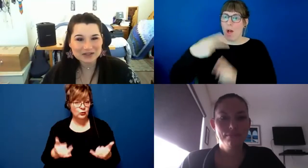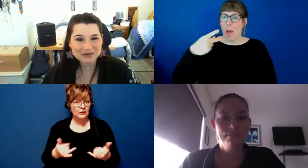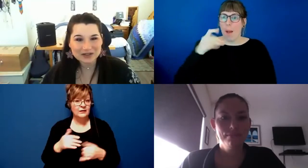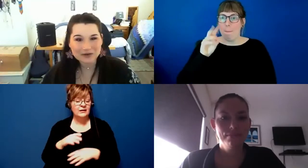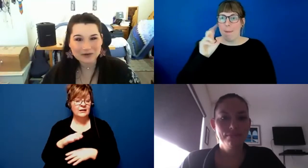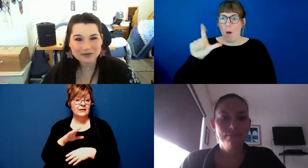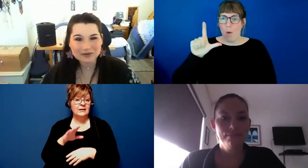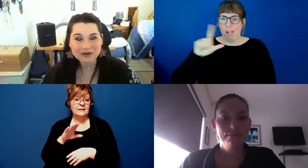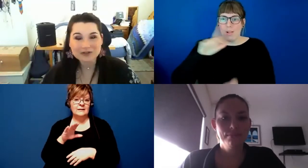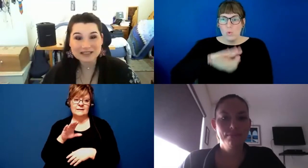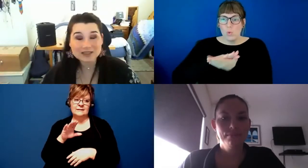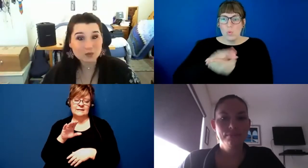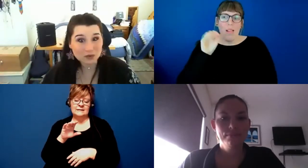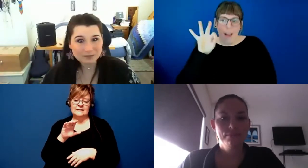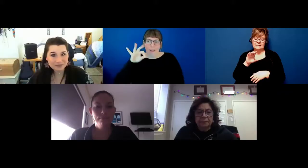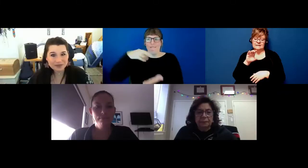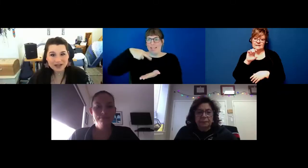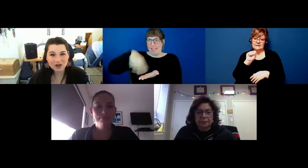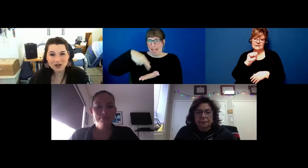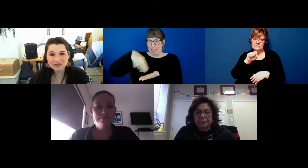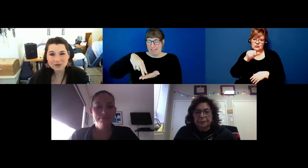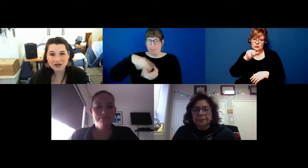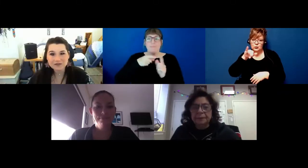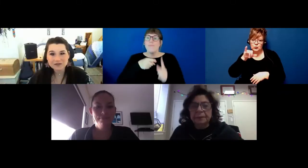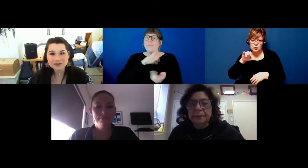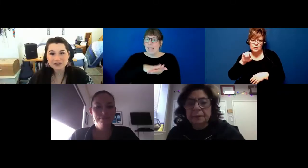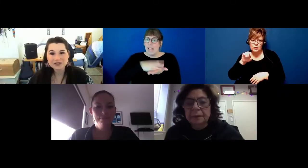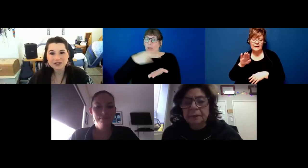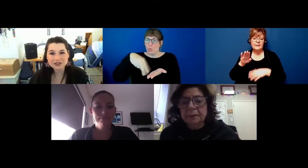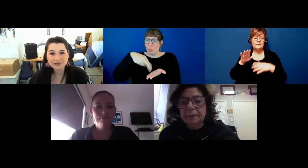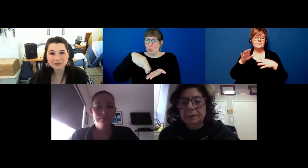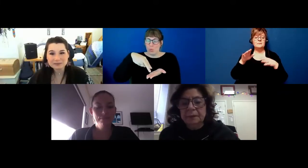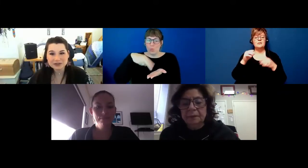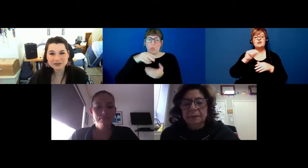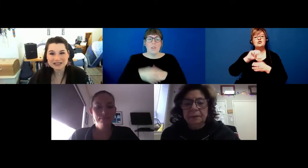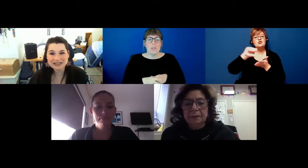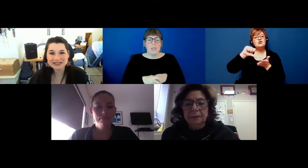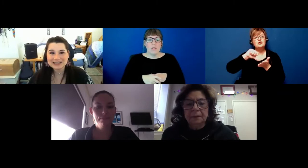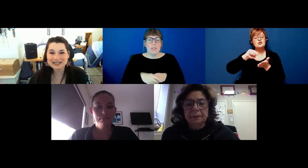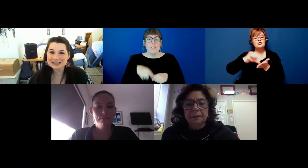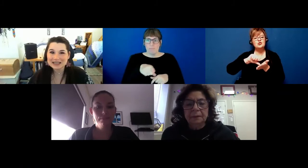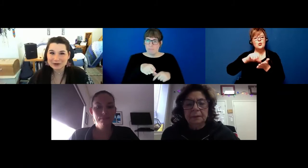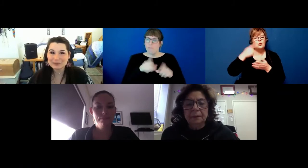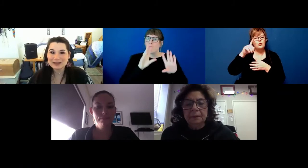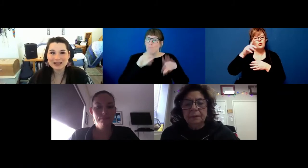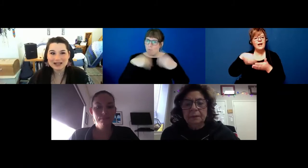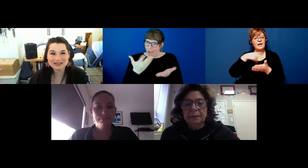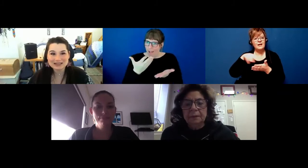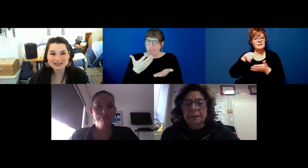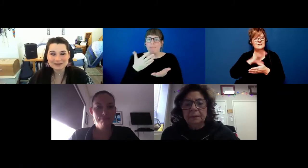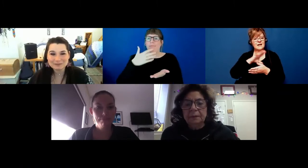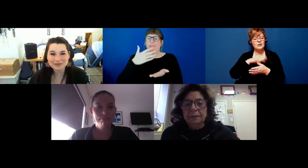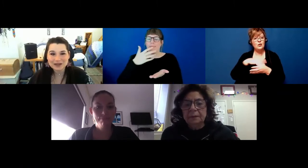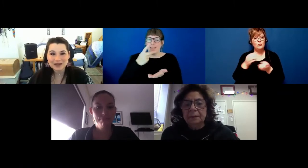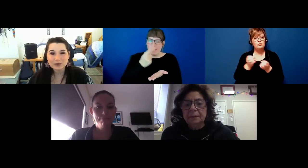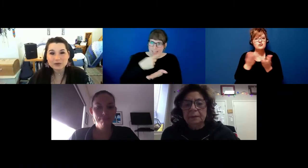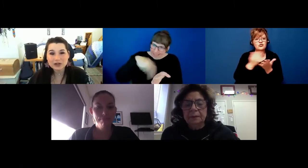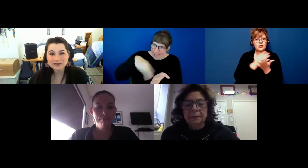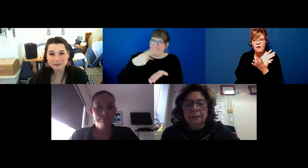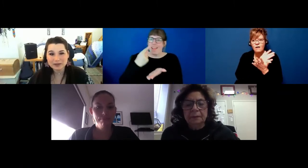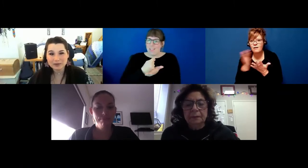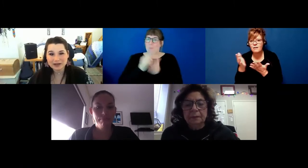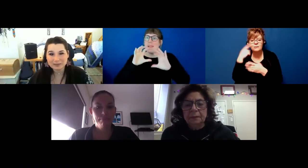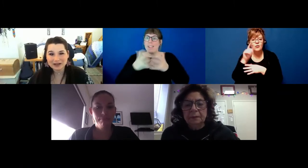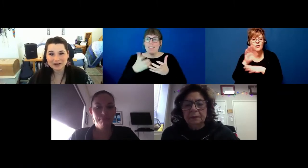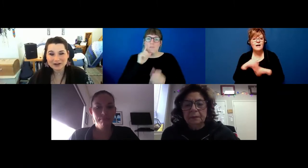dance school that also offers children with special needs dance therapy classes. We will